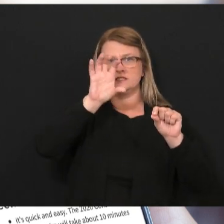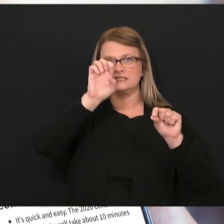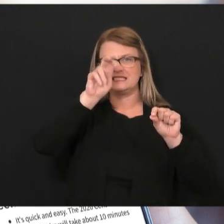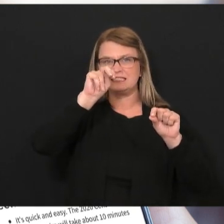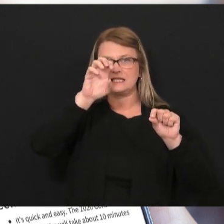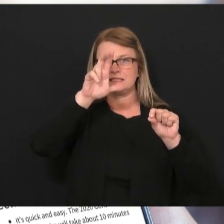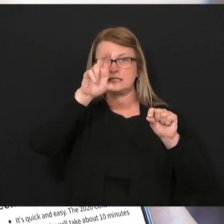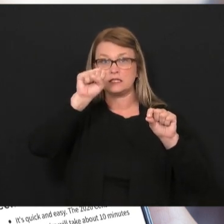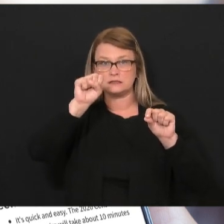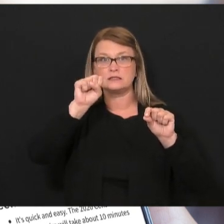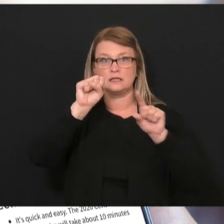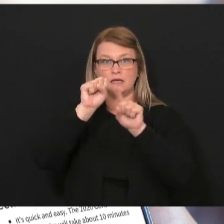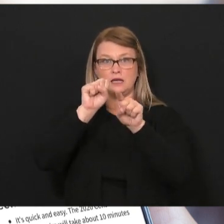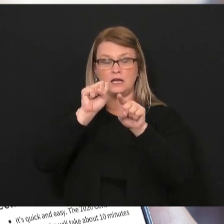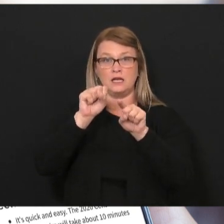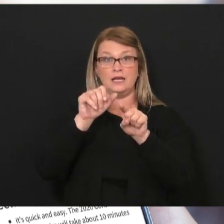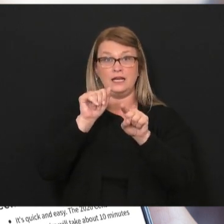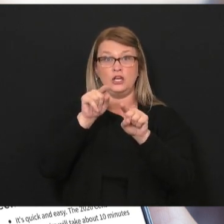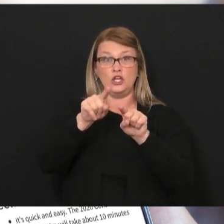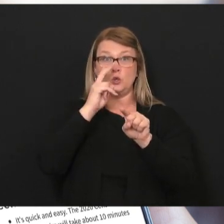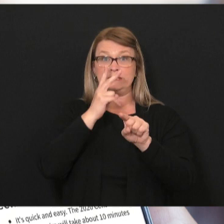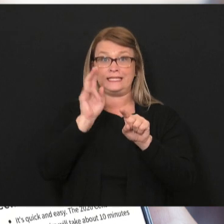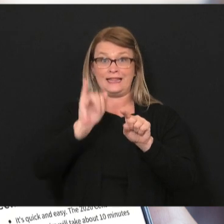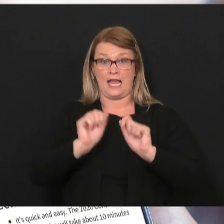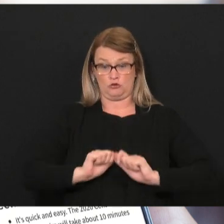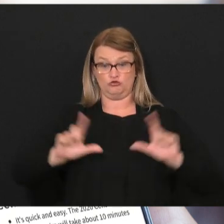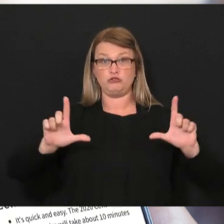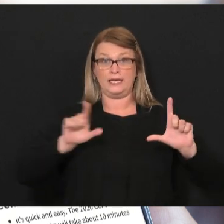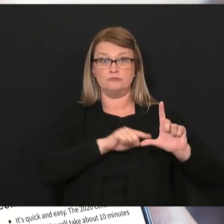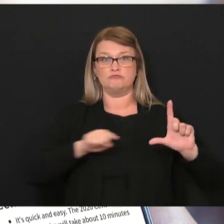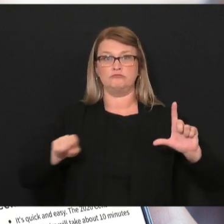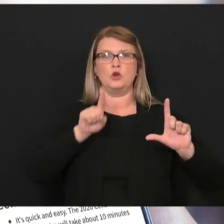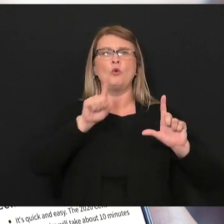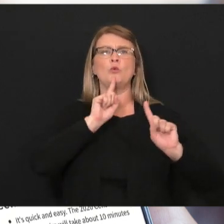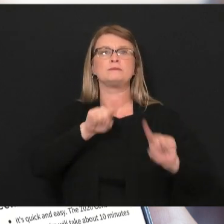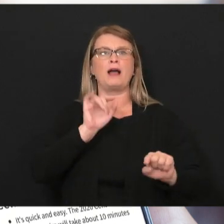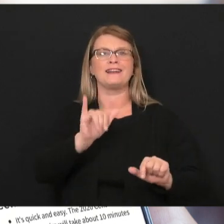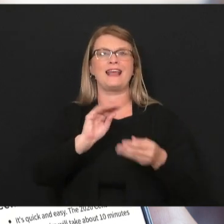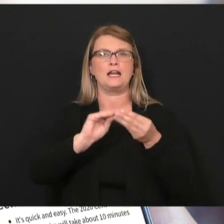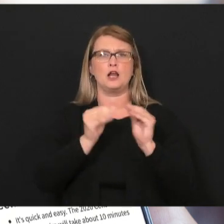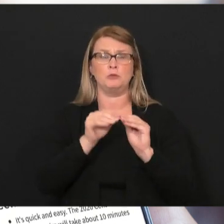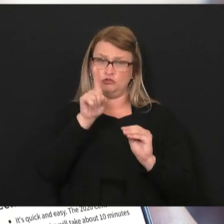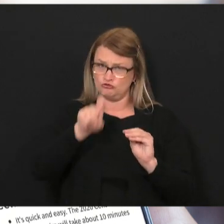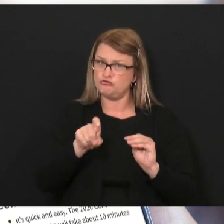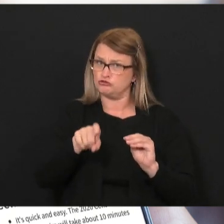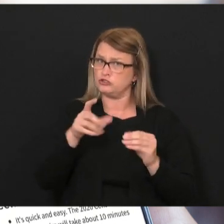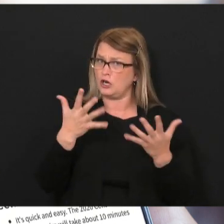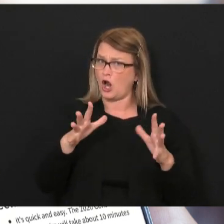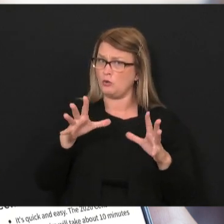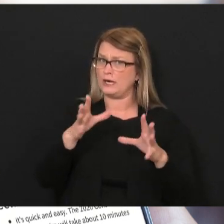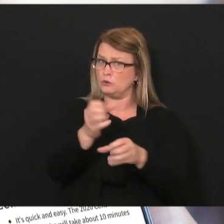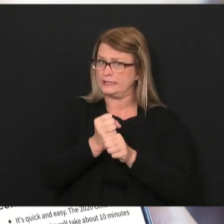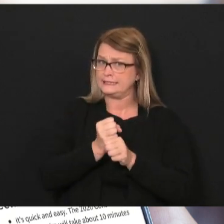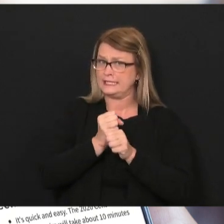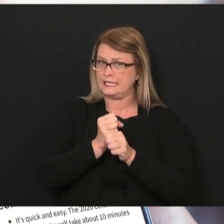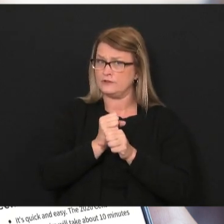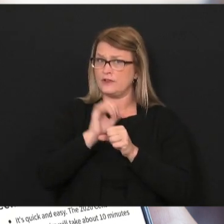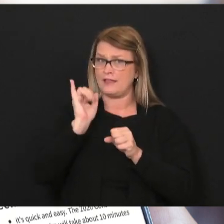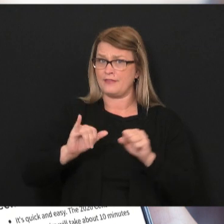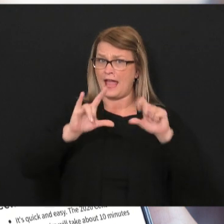now and respond to that number. Because you should have already received that little card. And as you get that